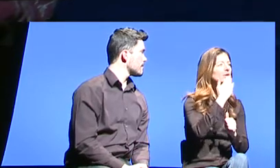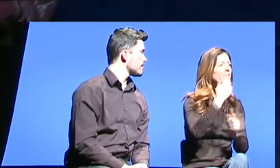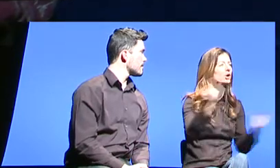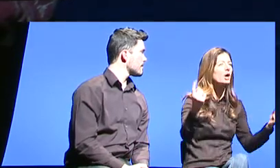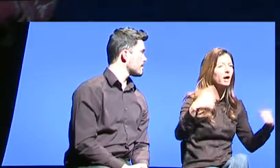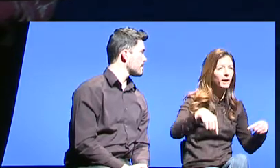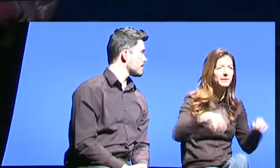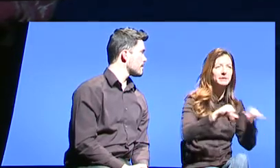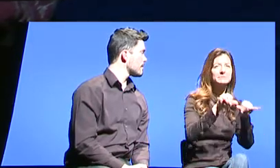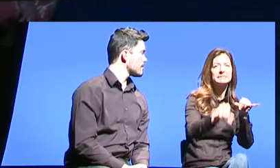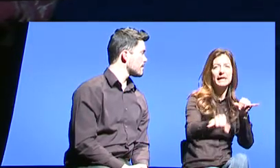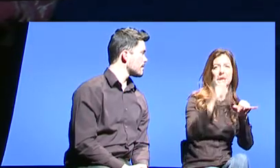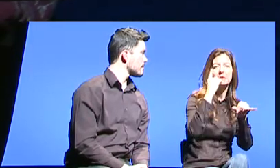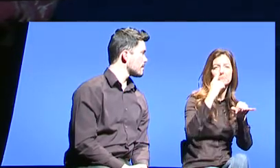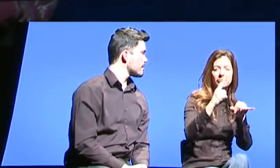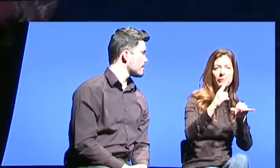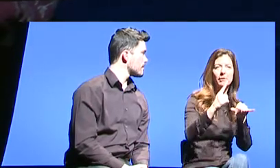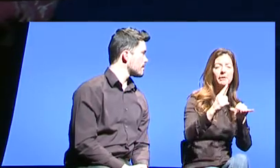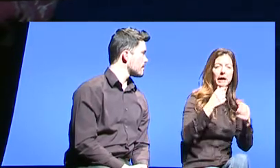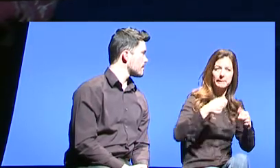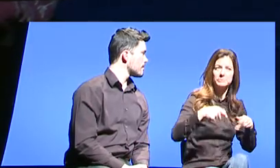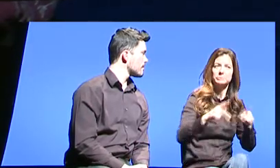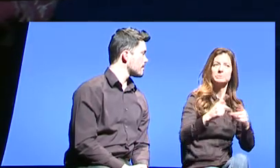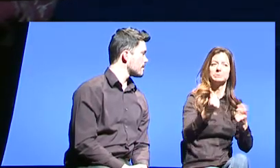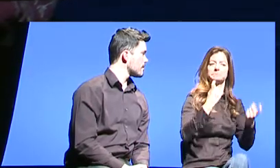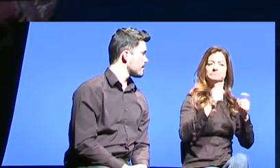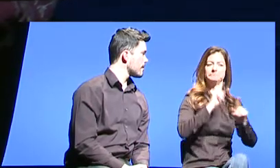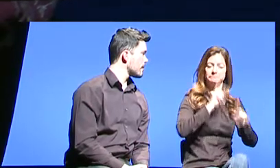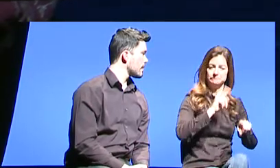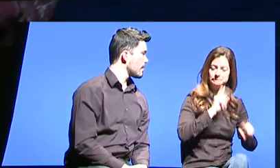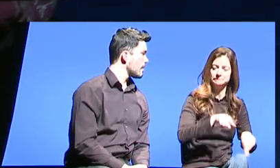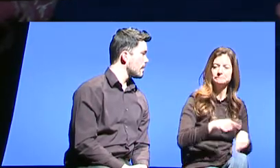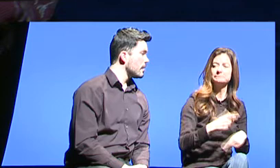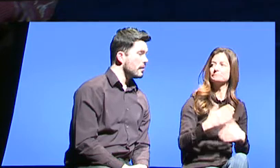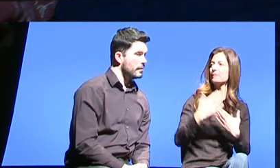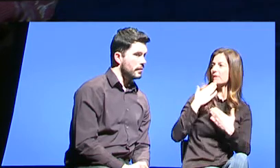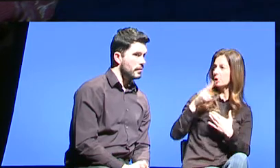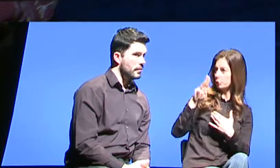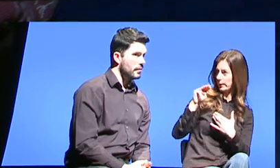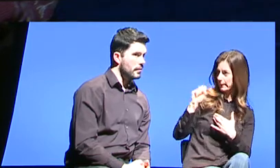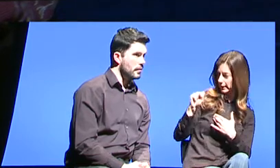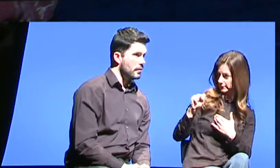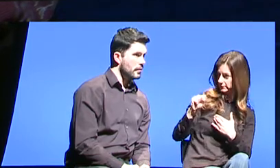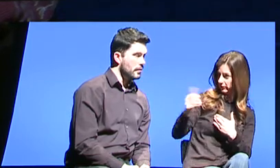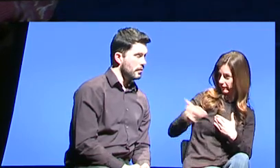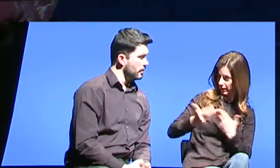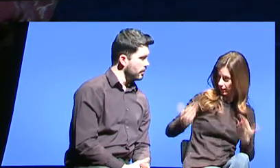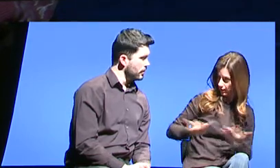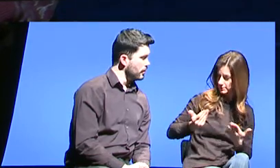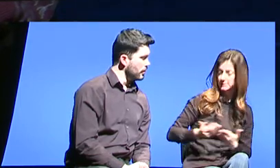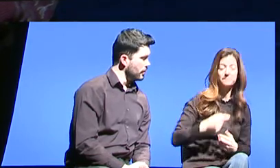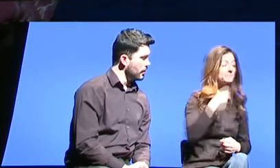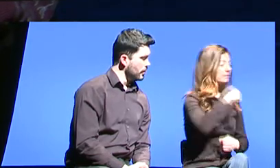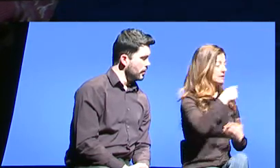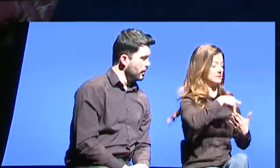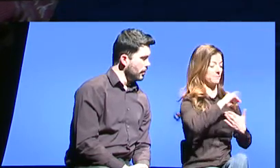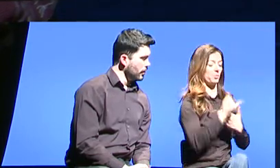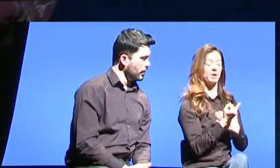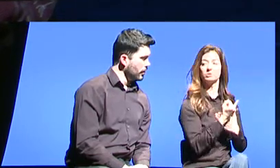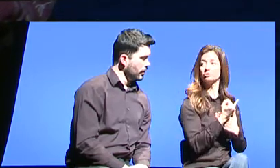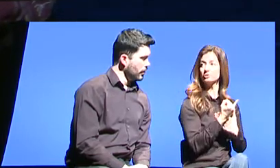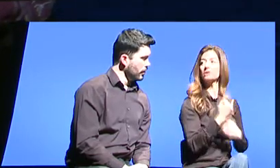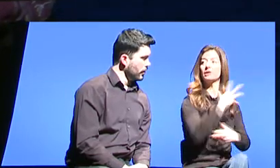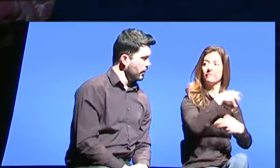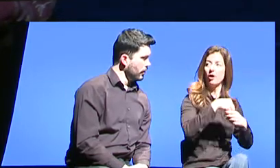Q&A. And thank you to UMS for having us here tonight. So this project that you saw tonight, this performance, is part of an